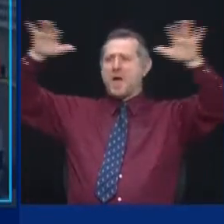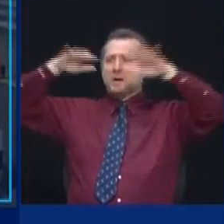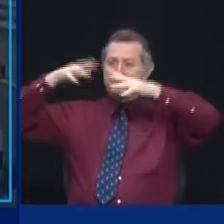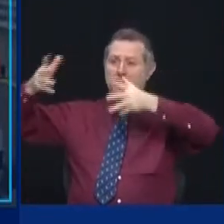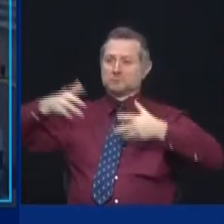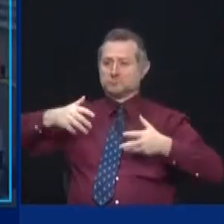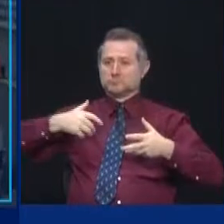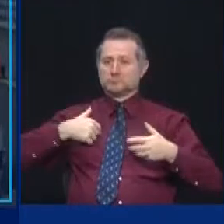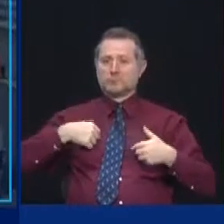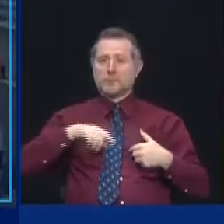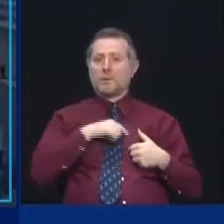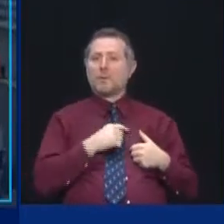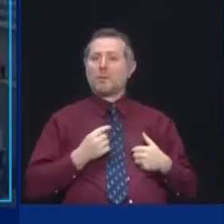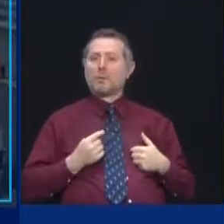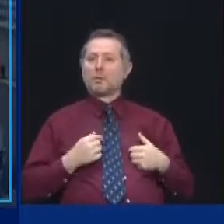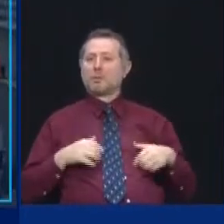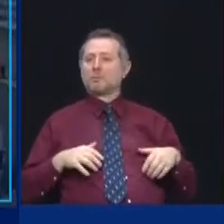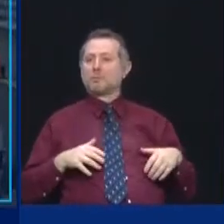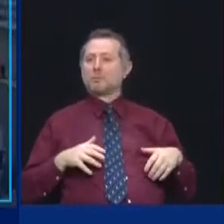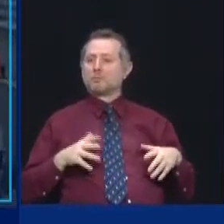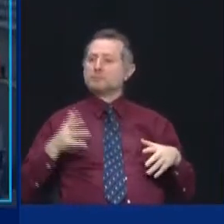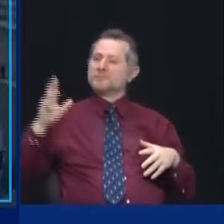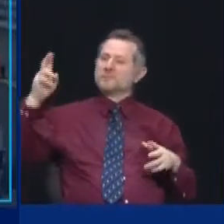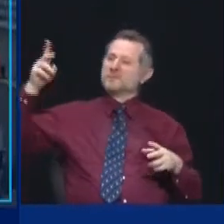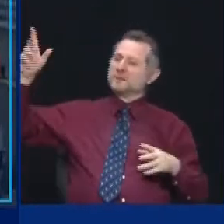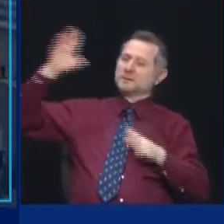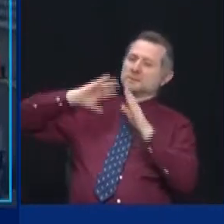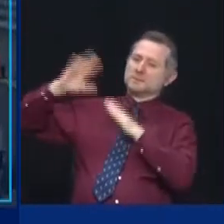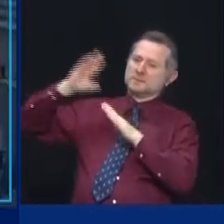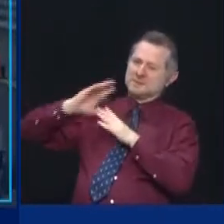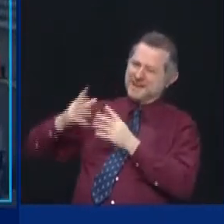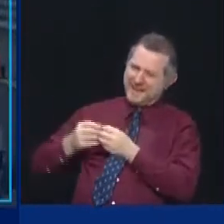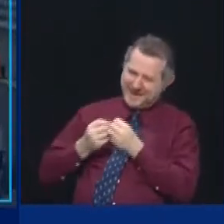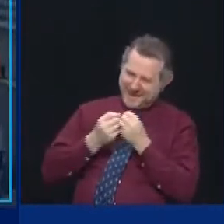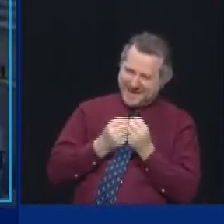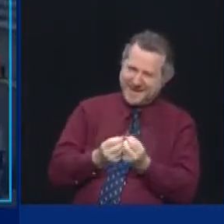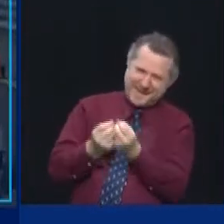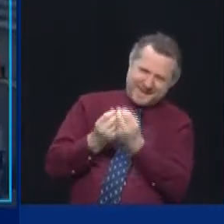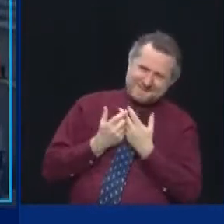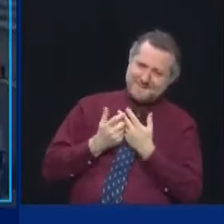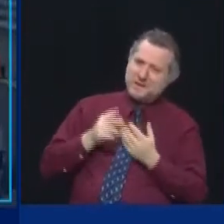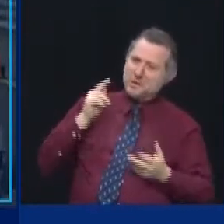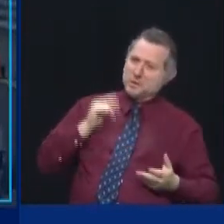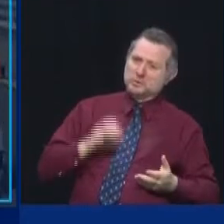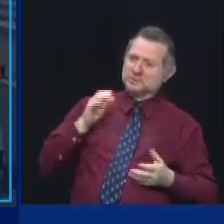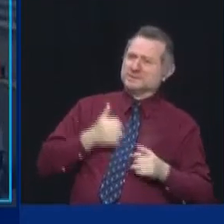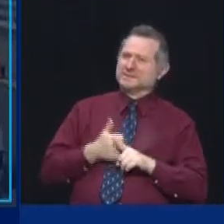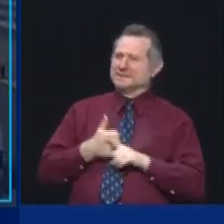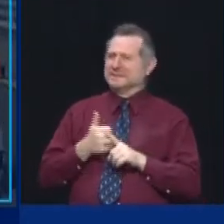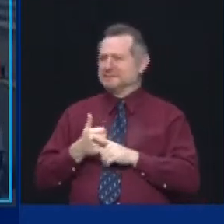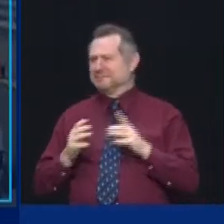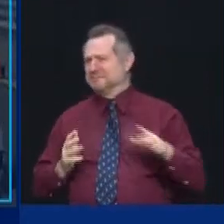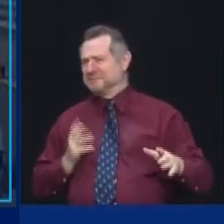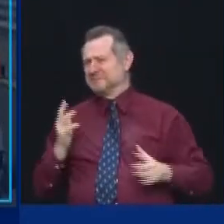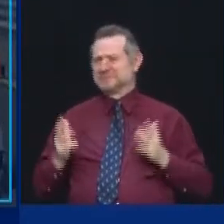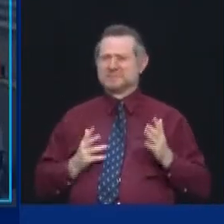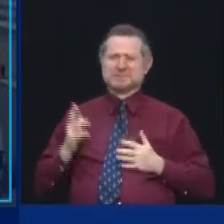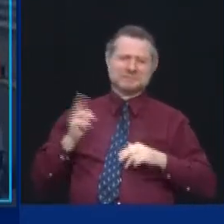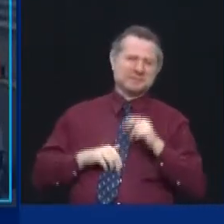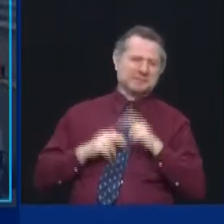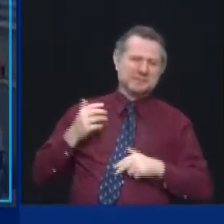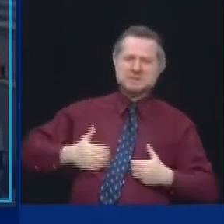also showed us what we can do and what we are capable of. And that's what I want to hold on to. It's a new day